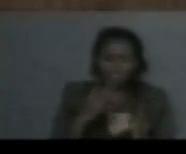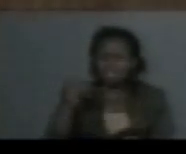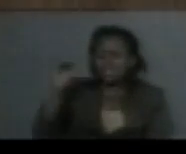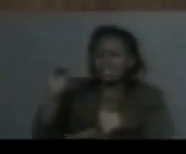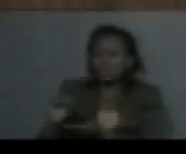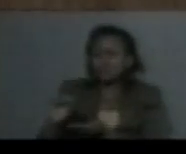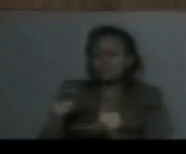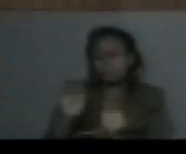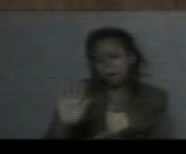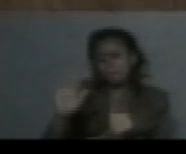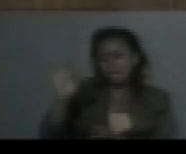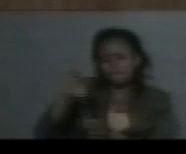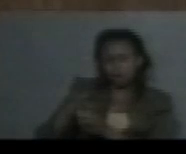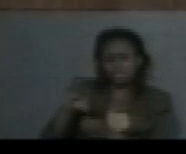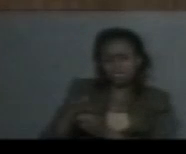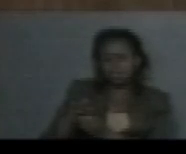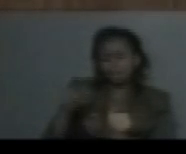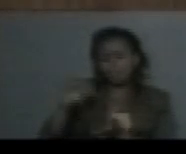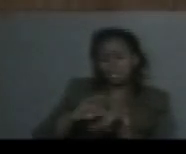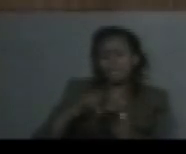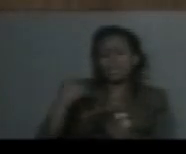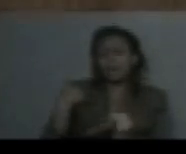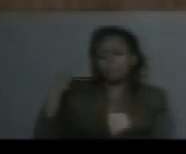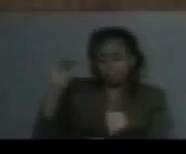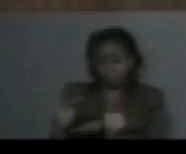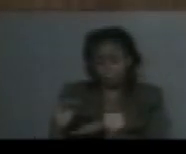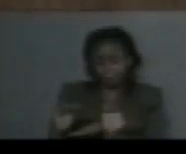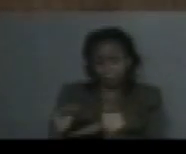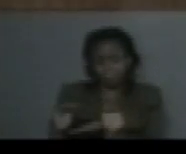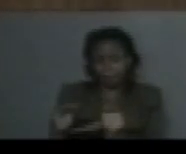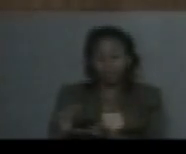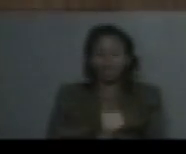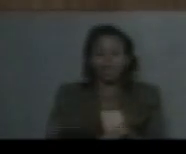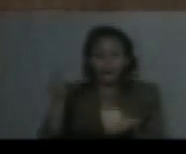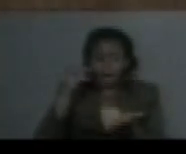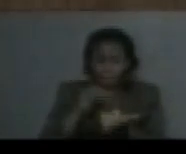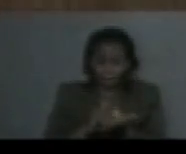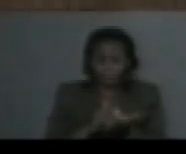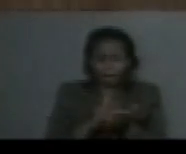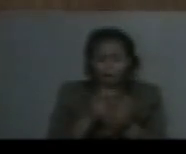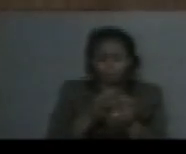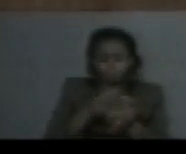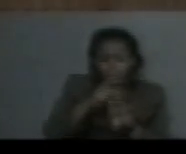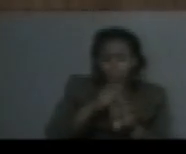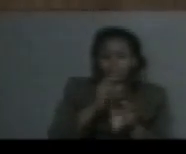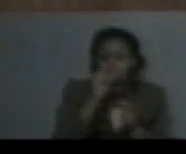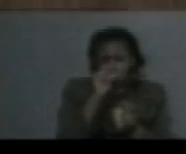his numbers. Then increase a little